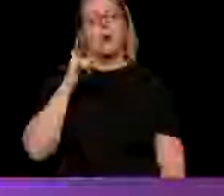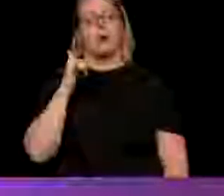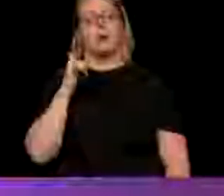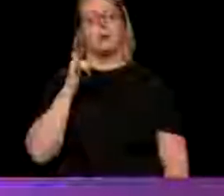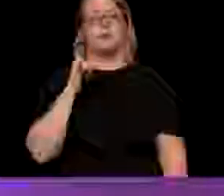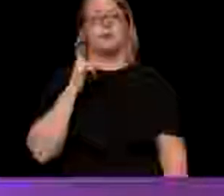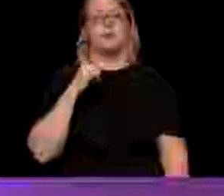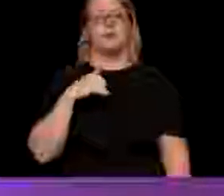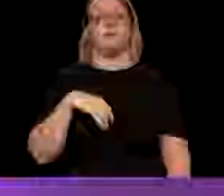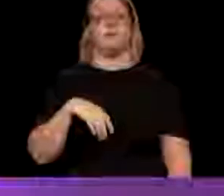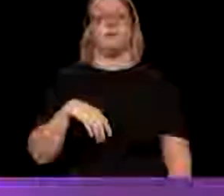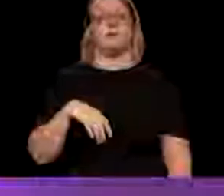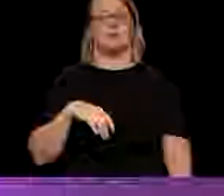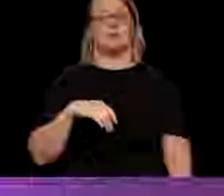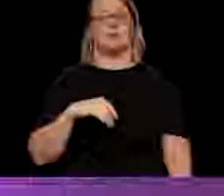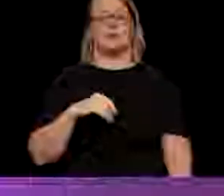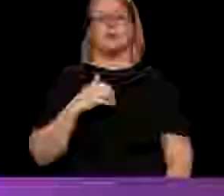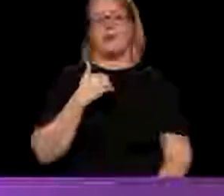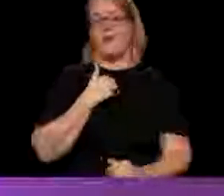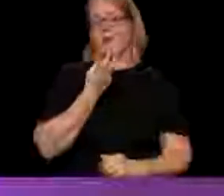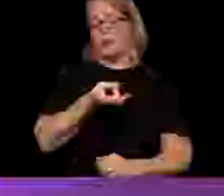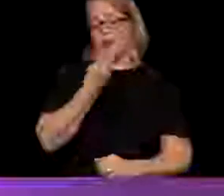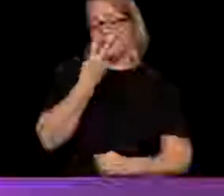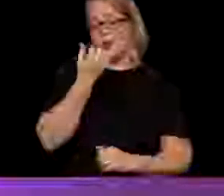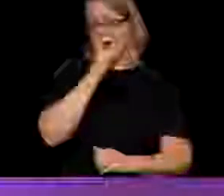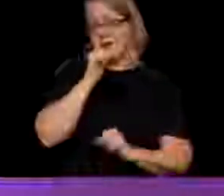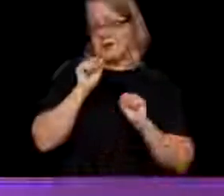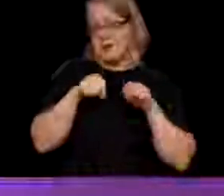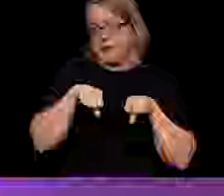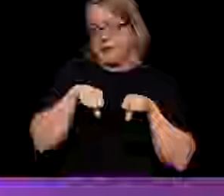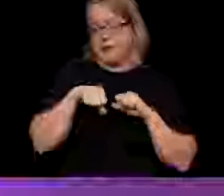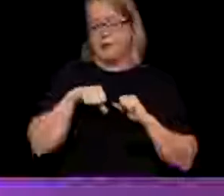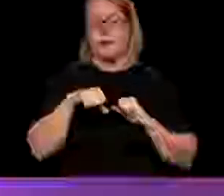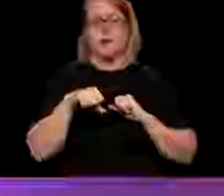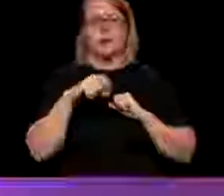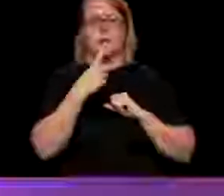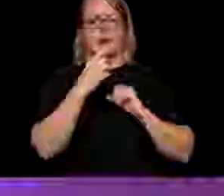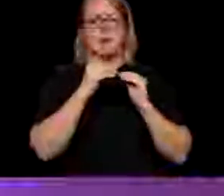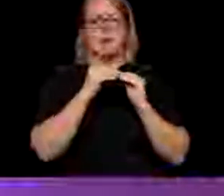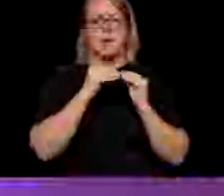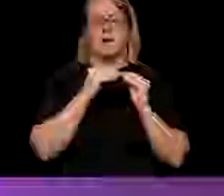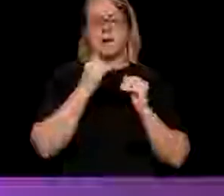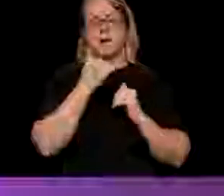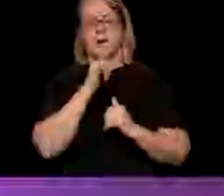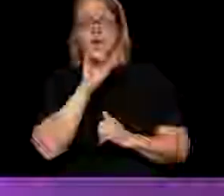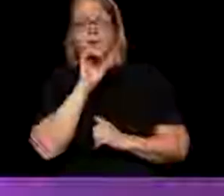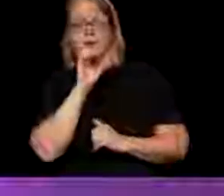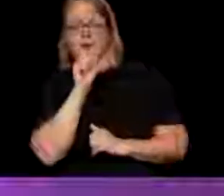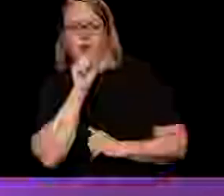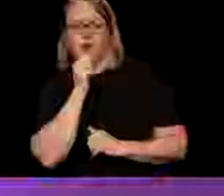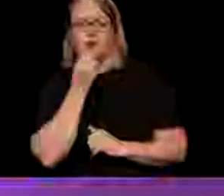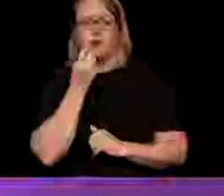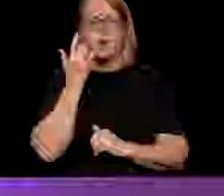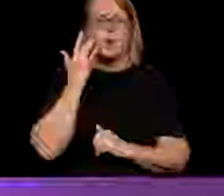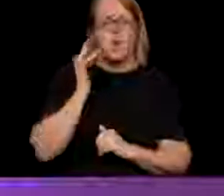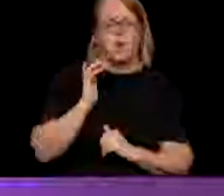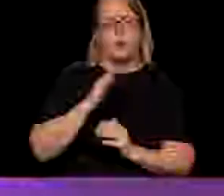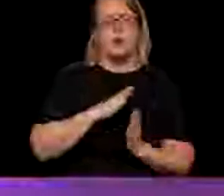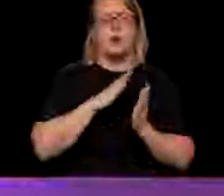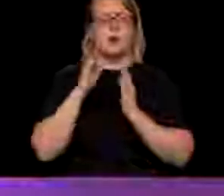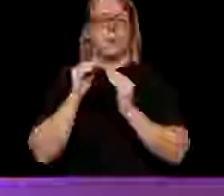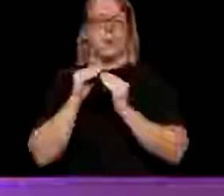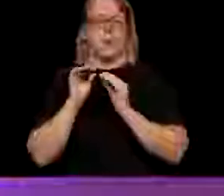use yellow, or you can get two different kinds of yellow. We have a deeper, warmer yellow and a lemon yellow. I'm going to start with